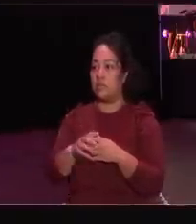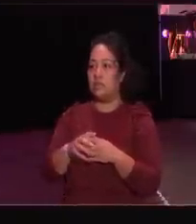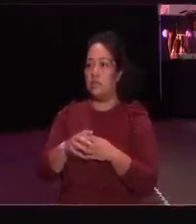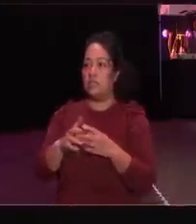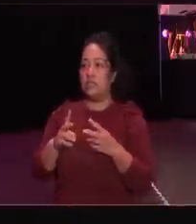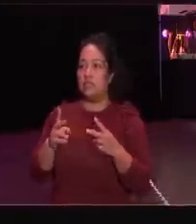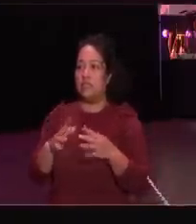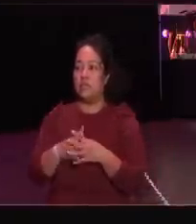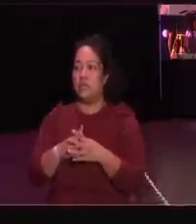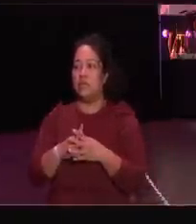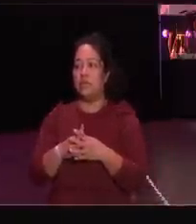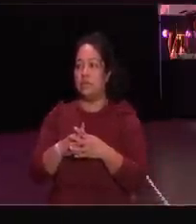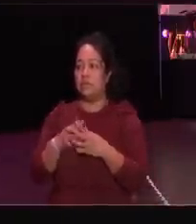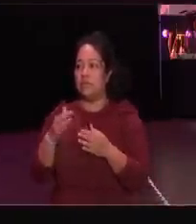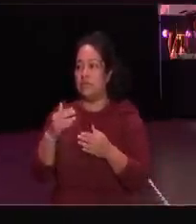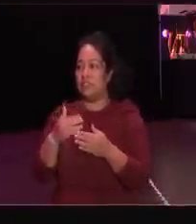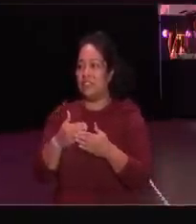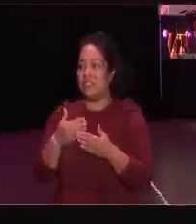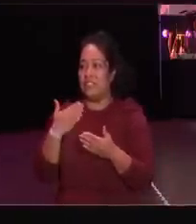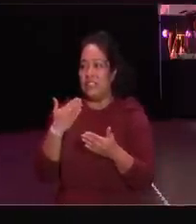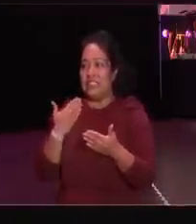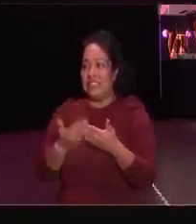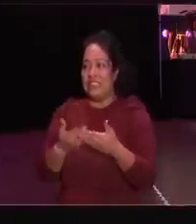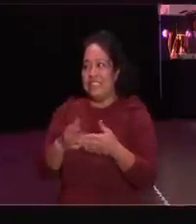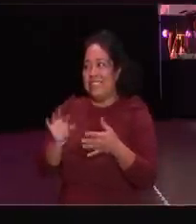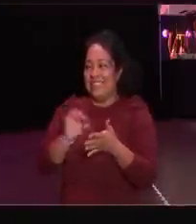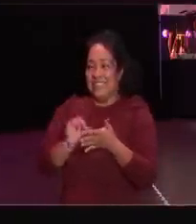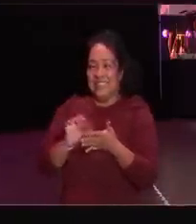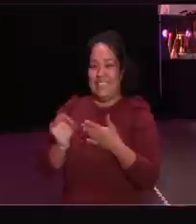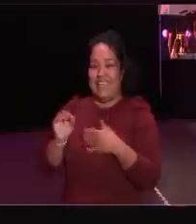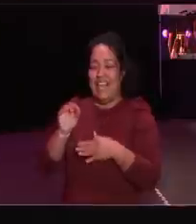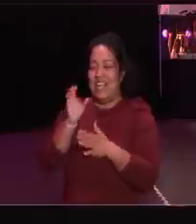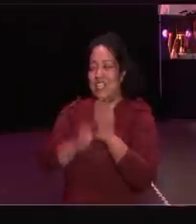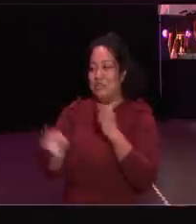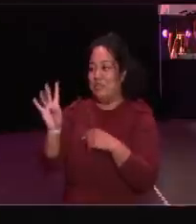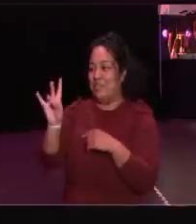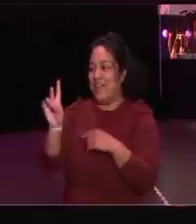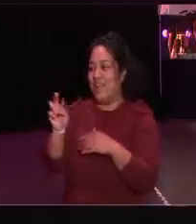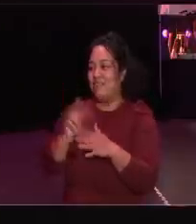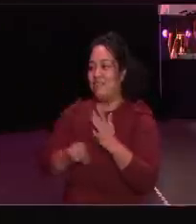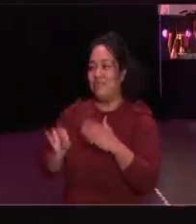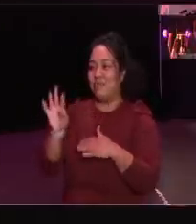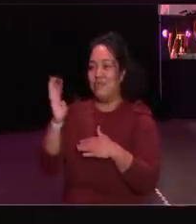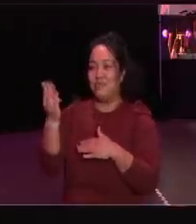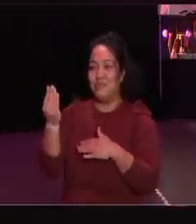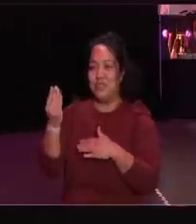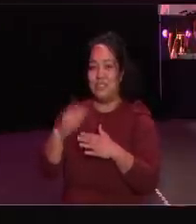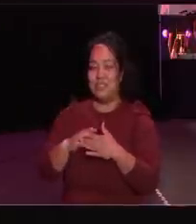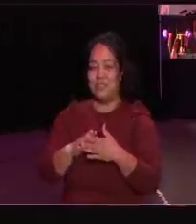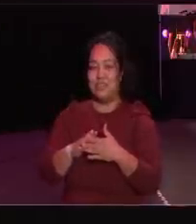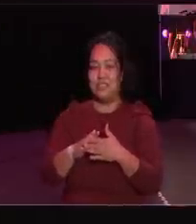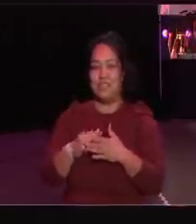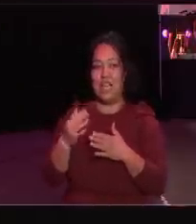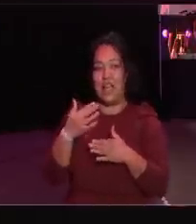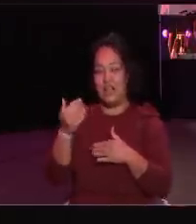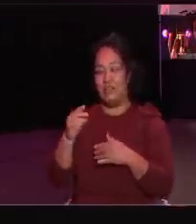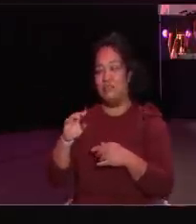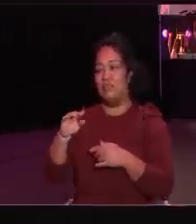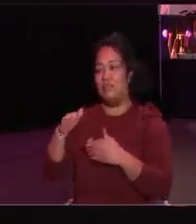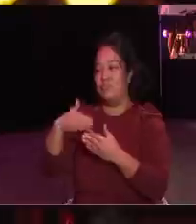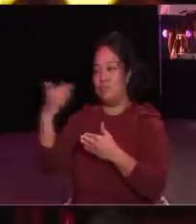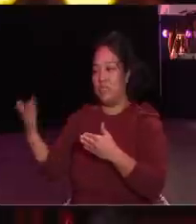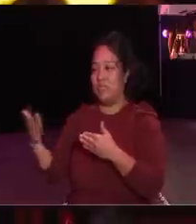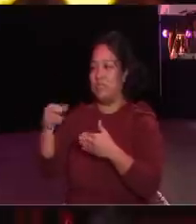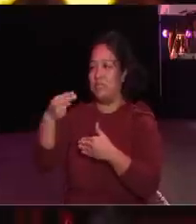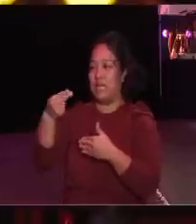text. Versículo, capítulo 7, verso 14. Chapter 7 and verse 14. Vamos a ir a Habacuc. And then we'll go to